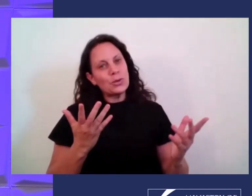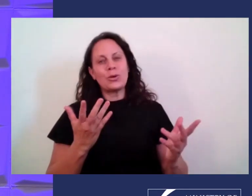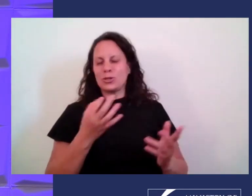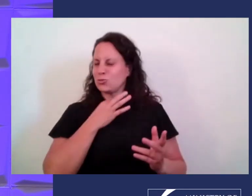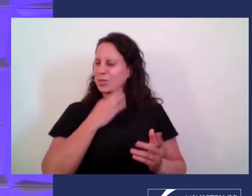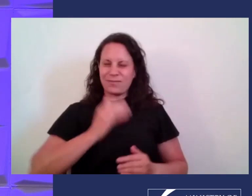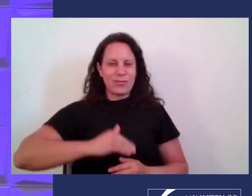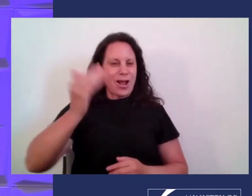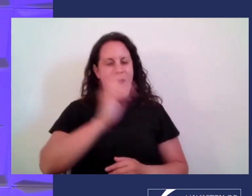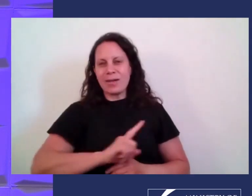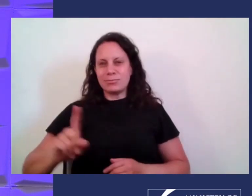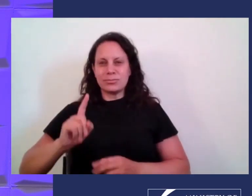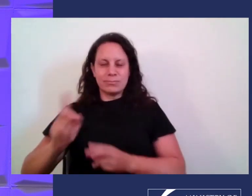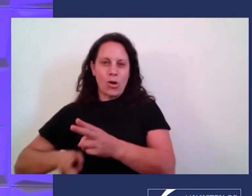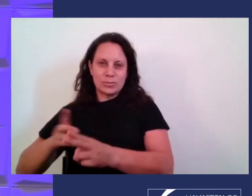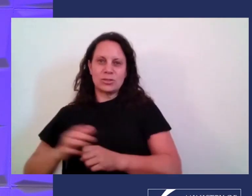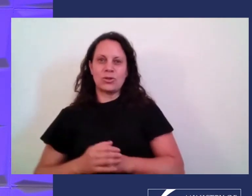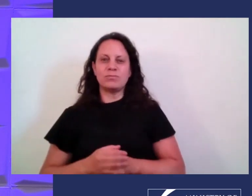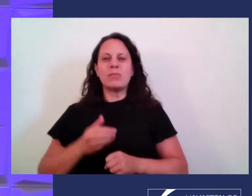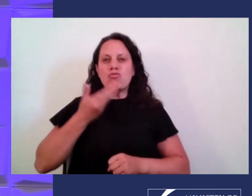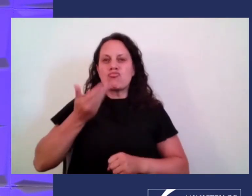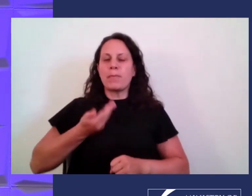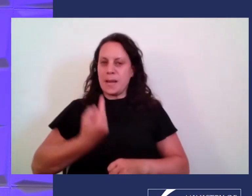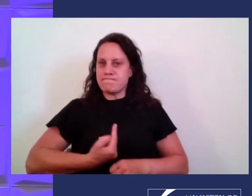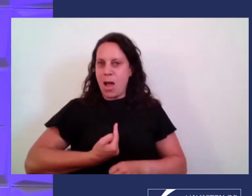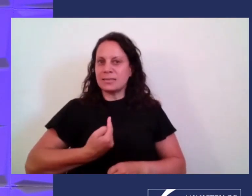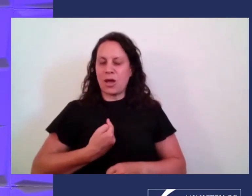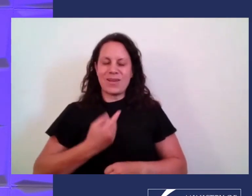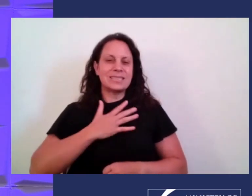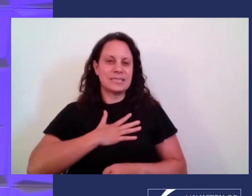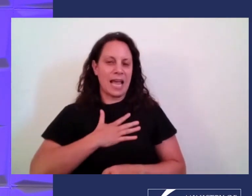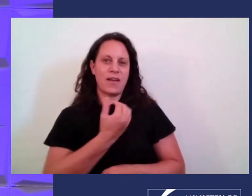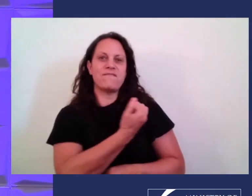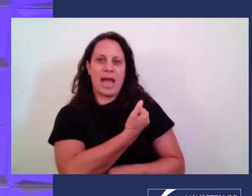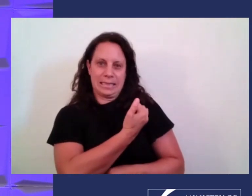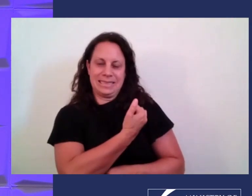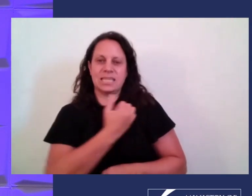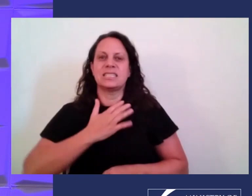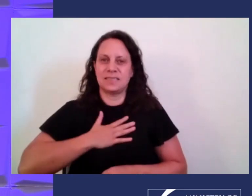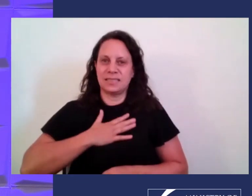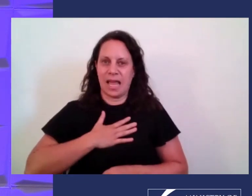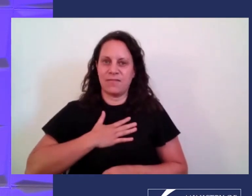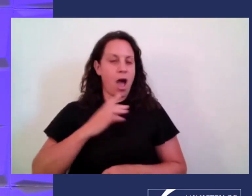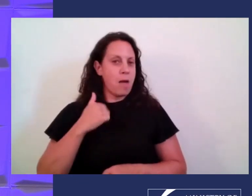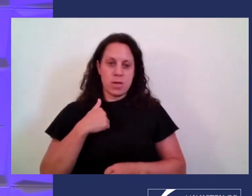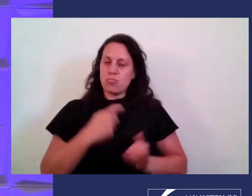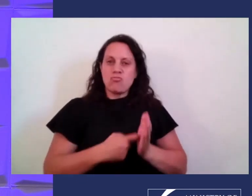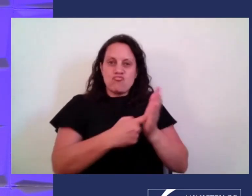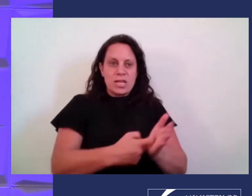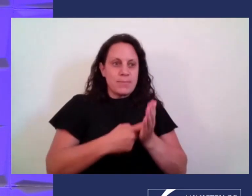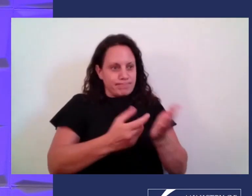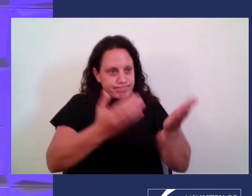very safe vaccine, and I've been recommending it to everybody. In fact,